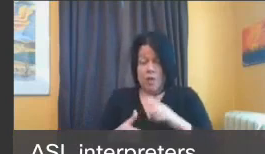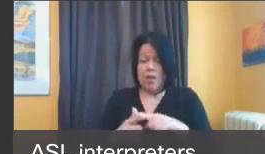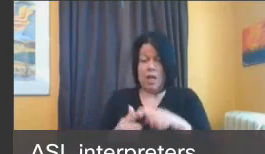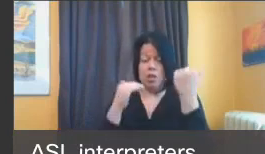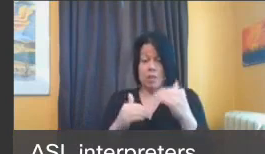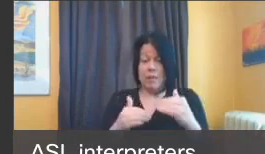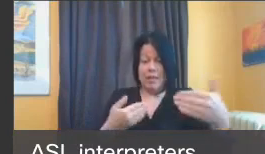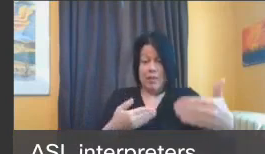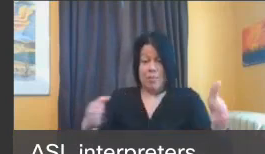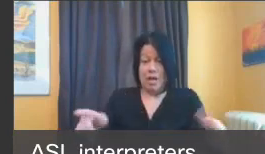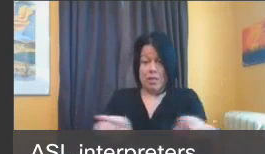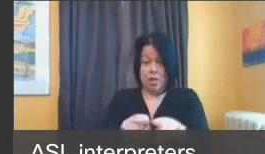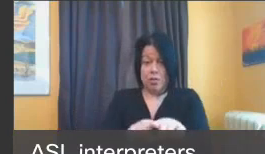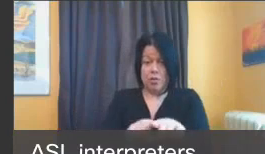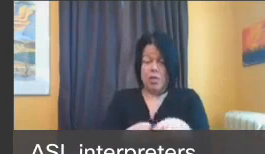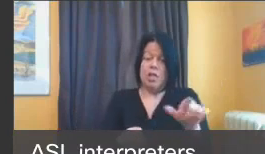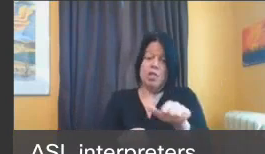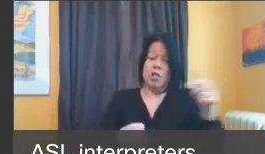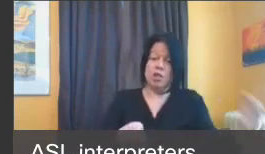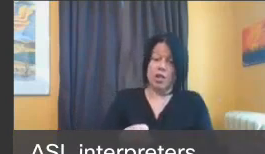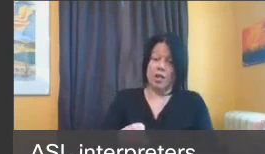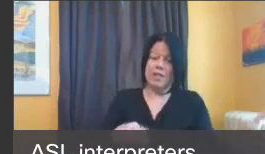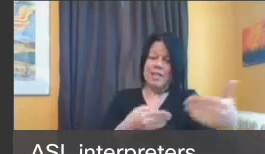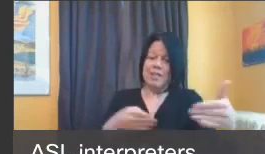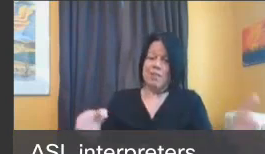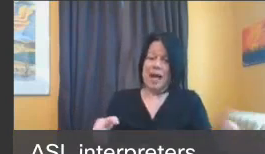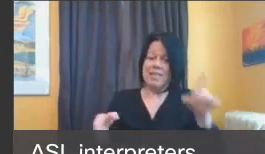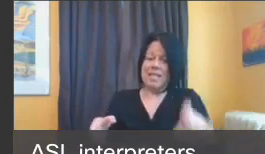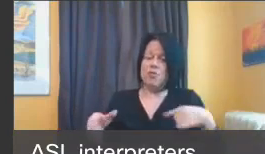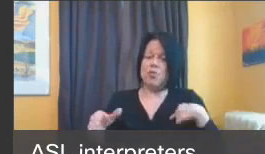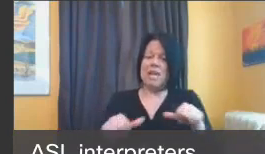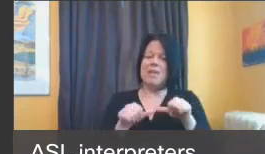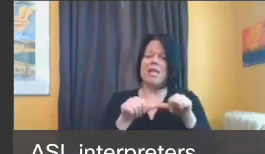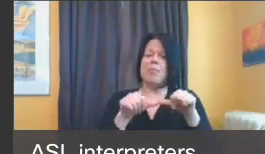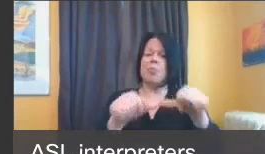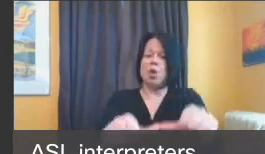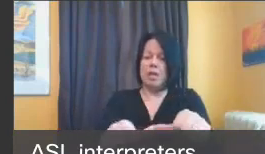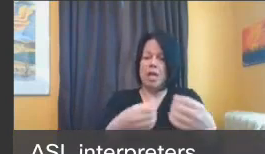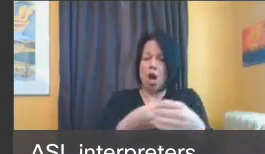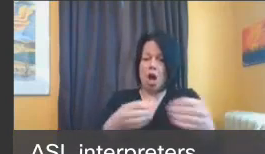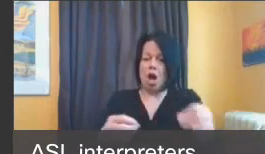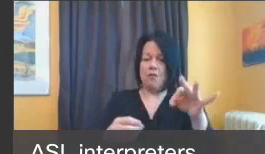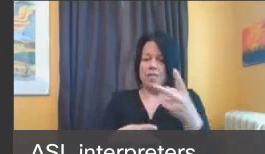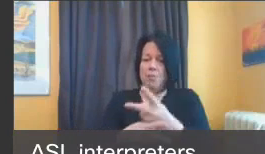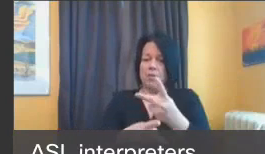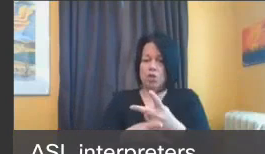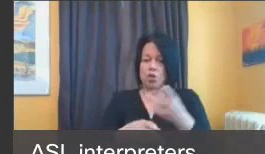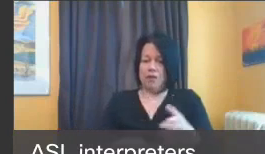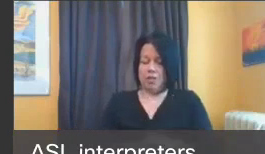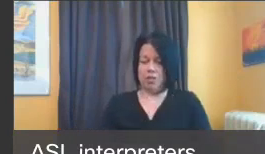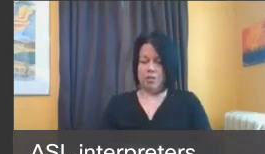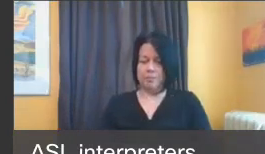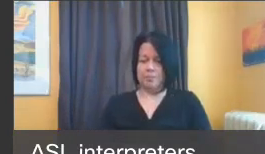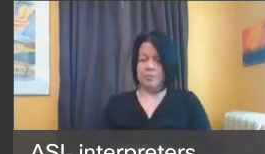other alternative to early voting is that the drop boxes have to be at a permanent office of the supervisor. So the permanent office of